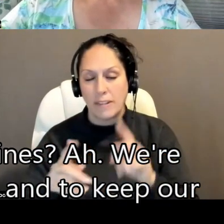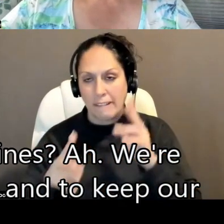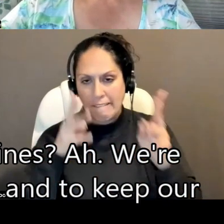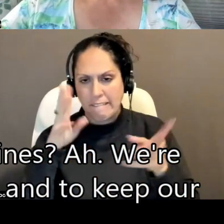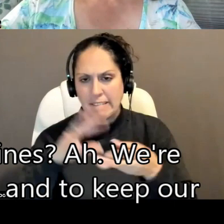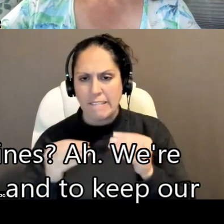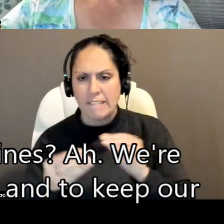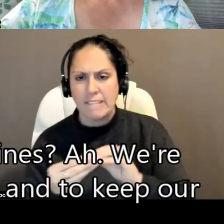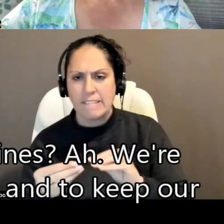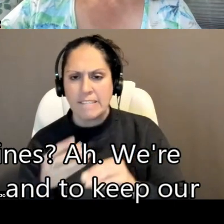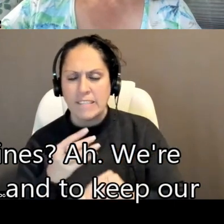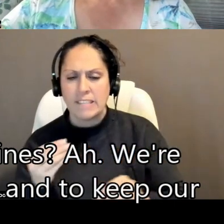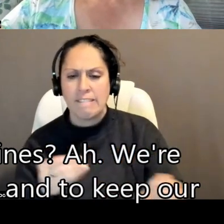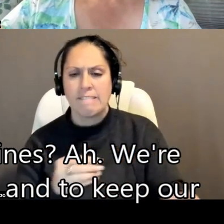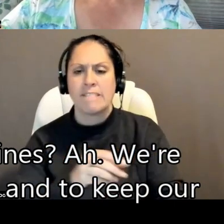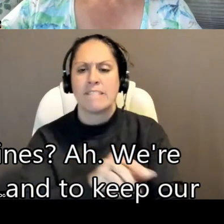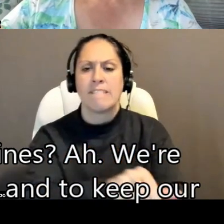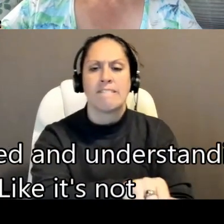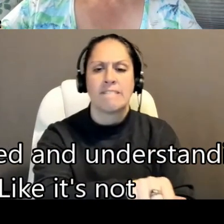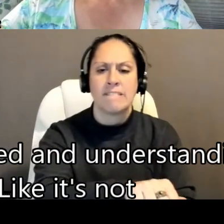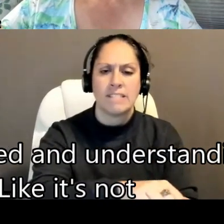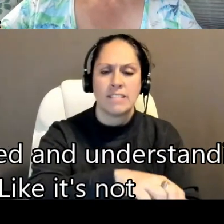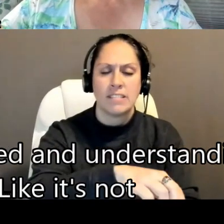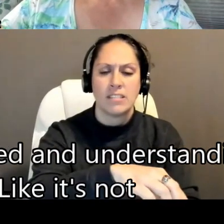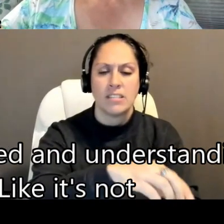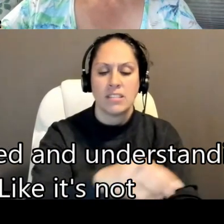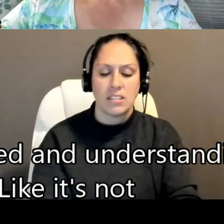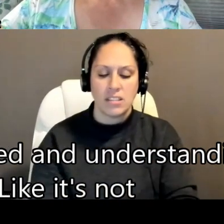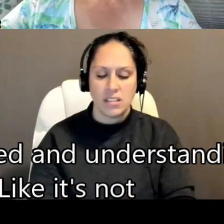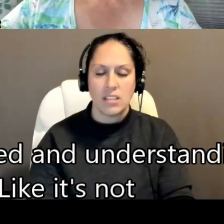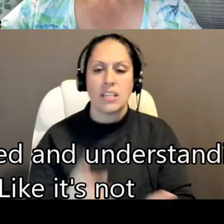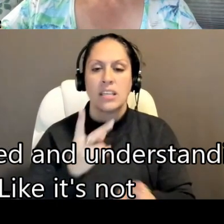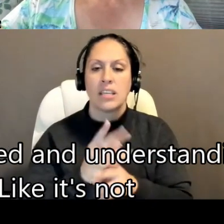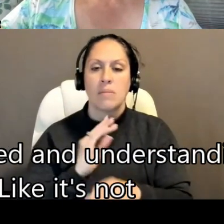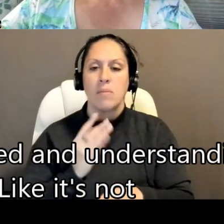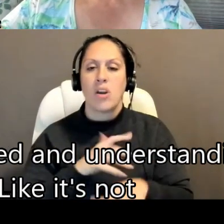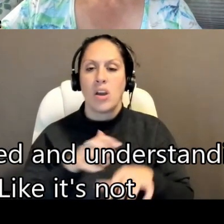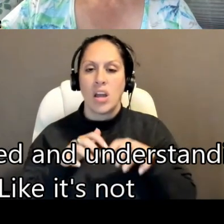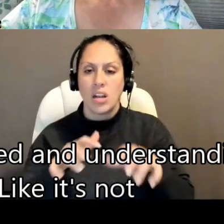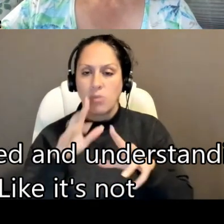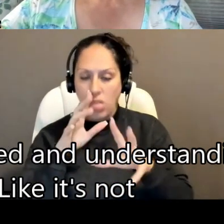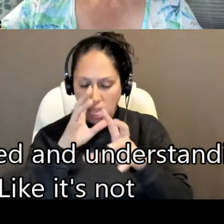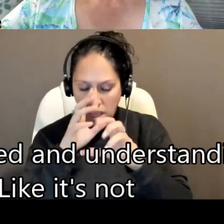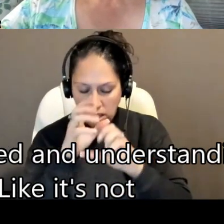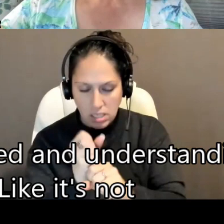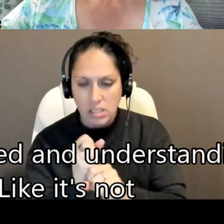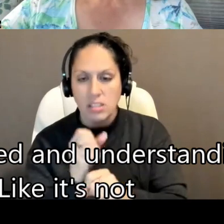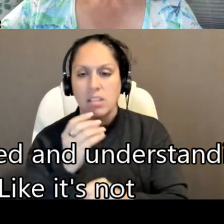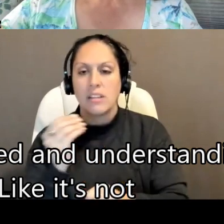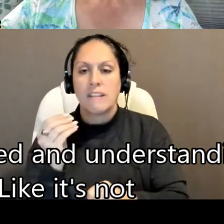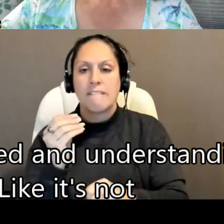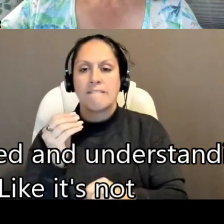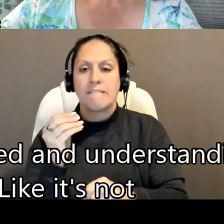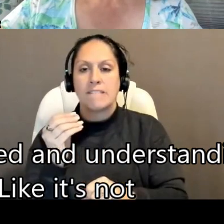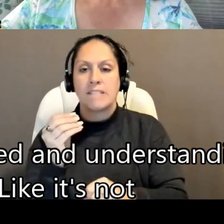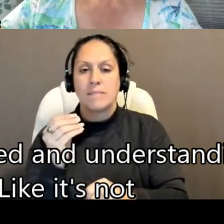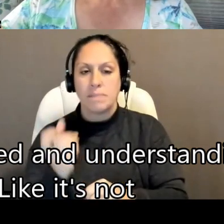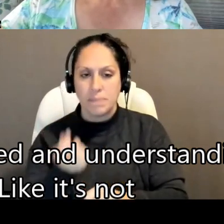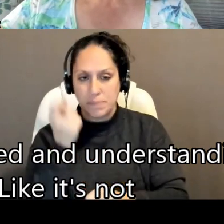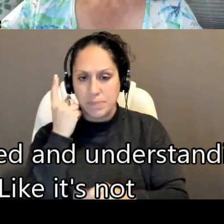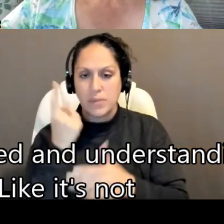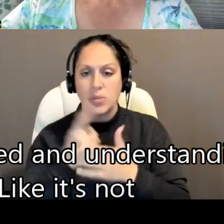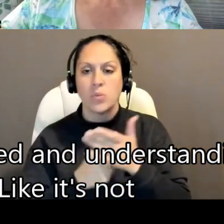story and to keep our audience engaged and